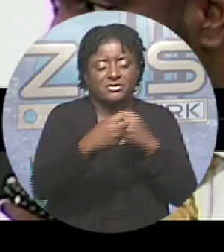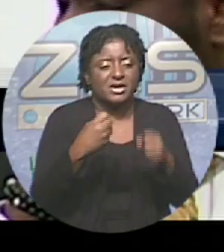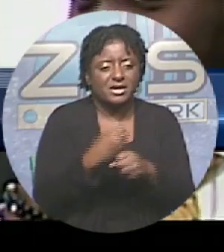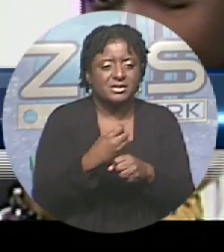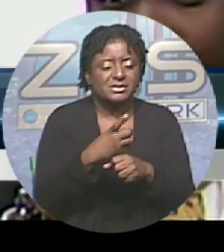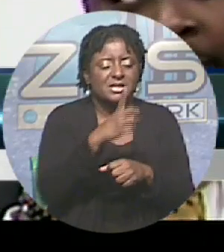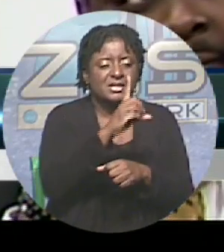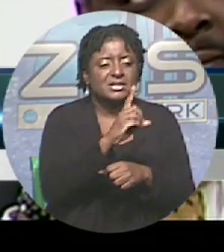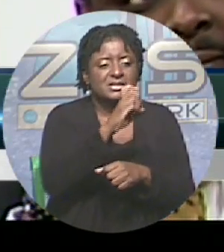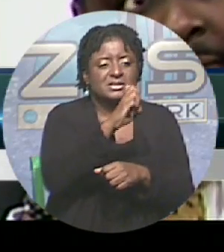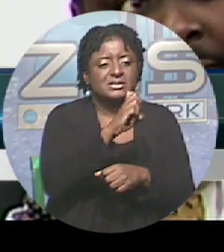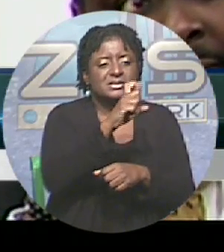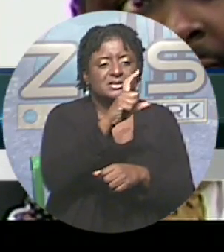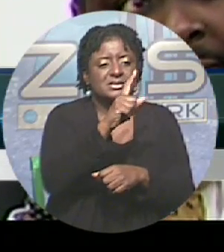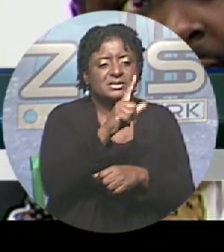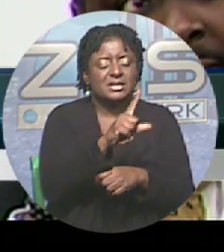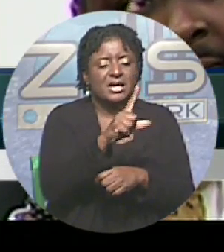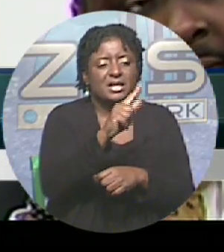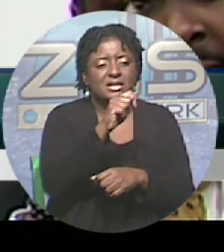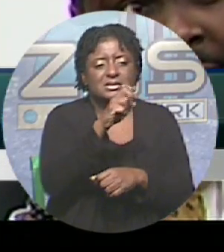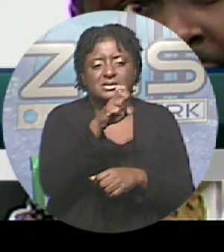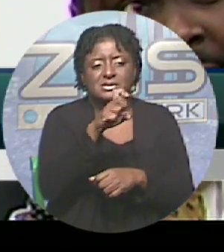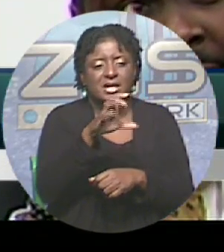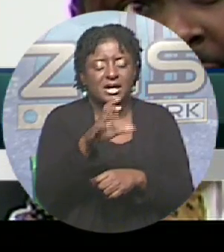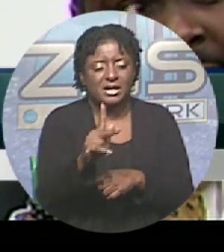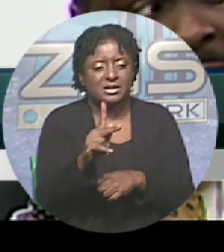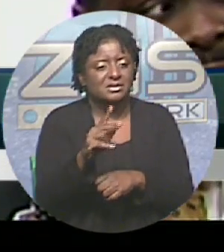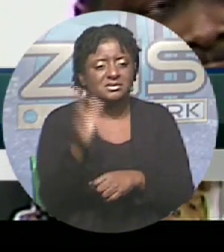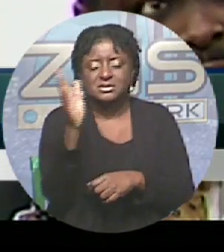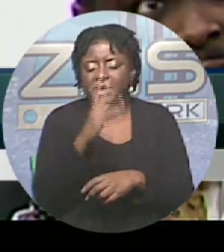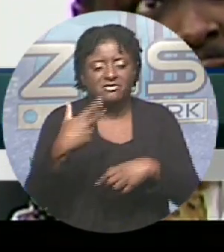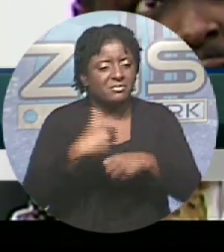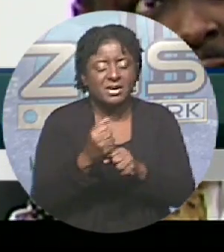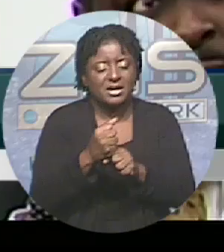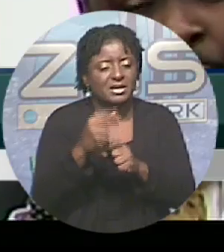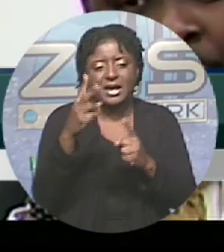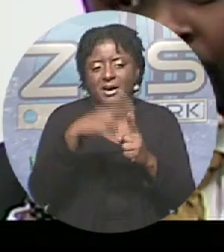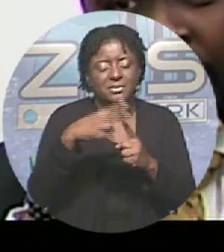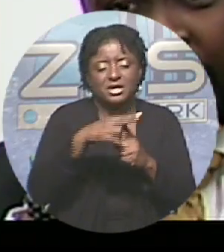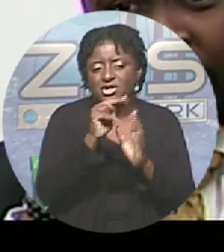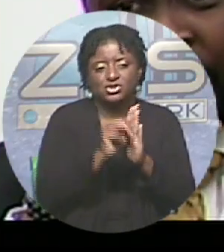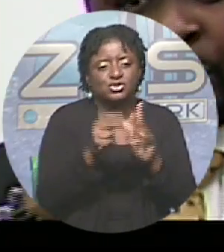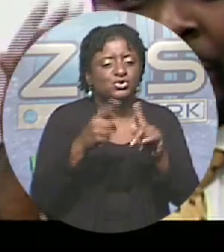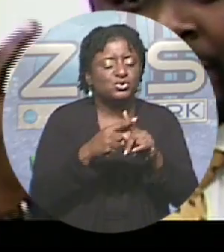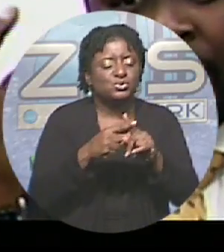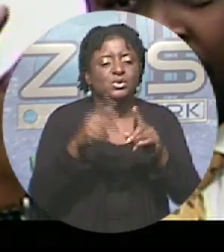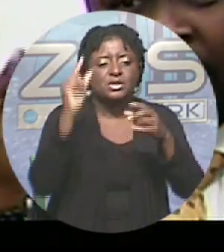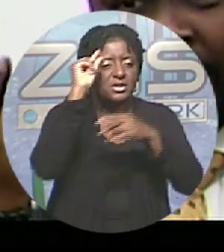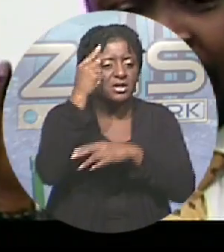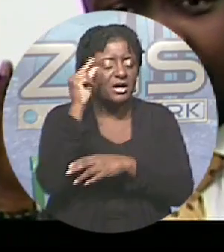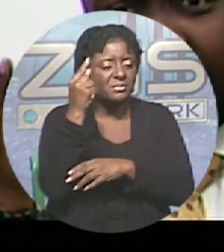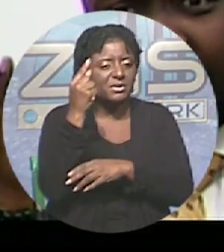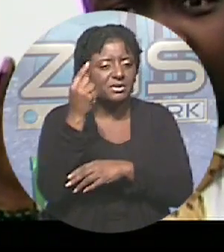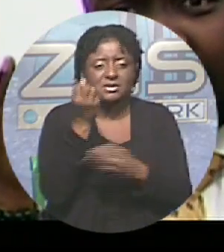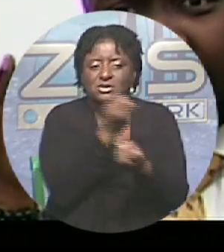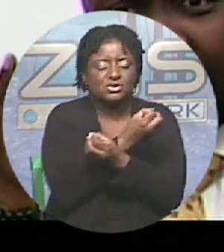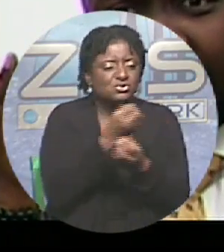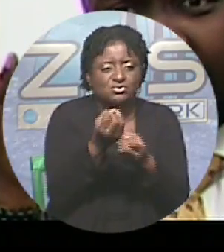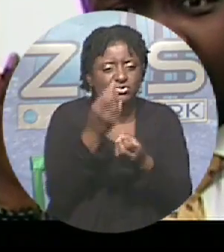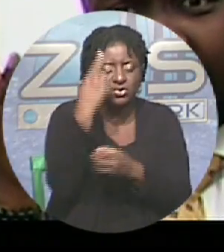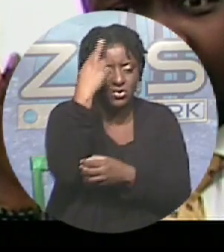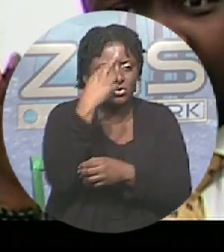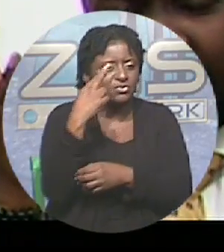any application to the cabinet or to the government, so that there just is no basis